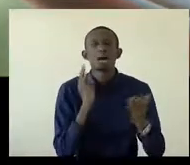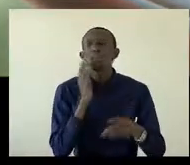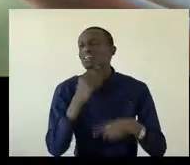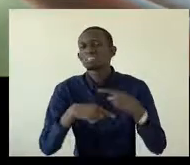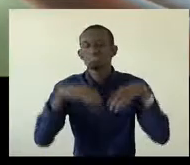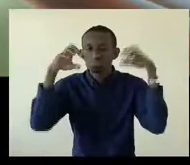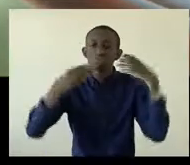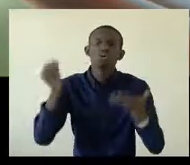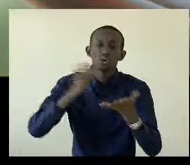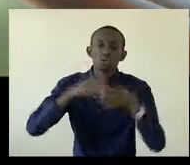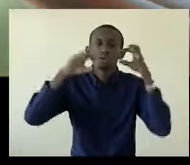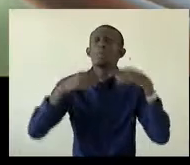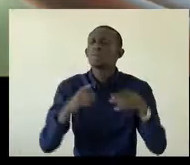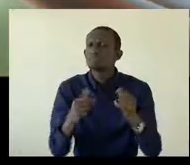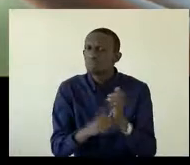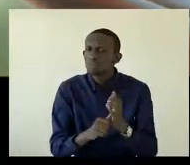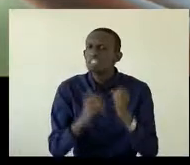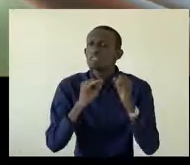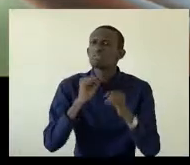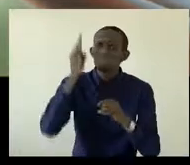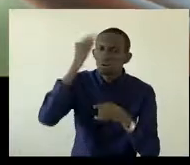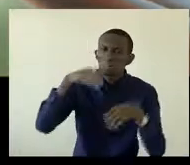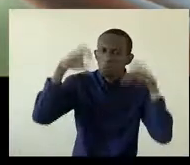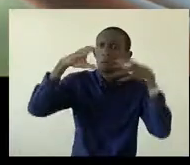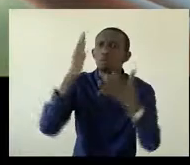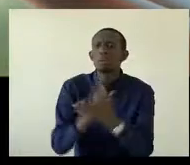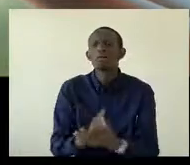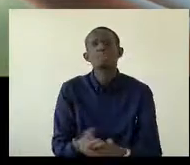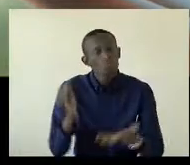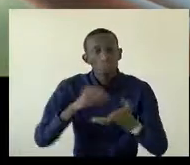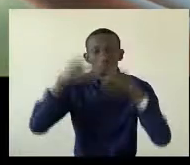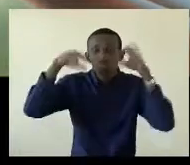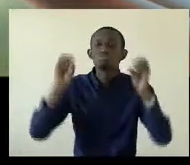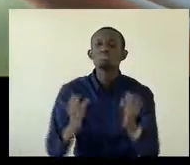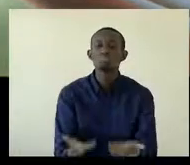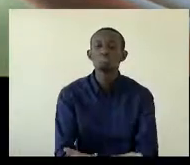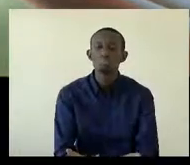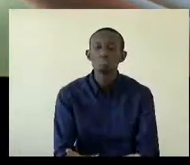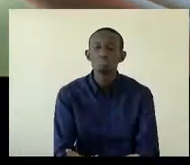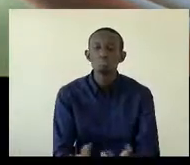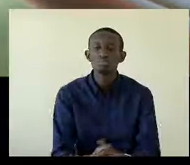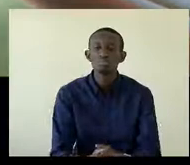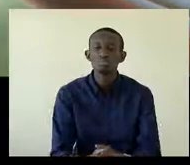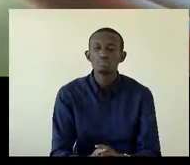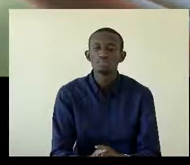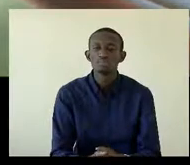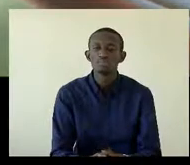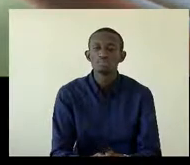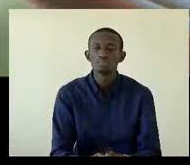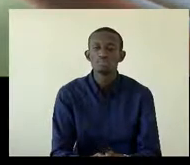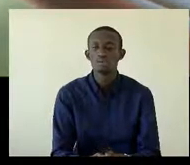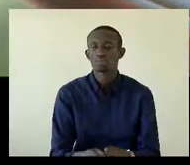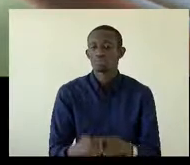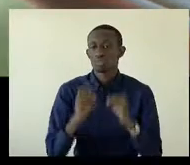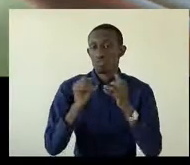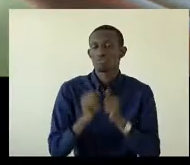rain again. What if it doesn't? So living within the means of nature, on the interest, or